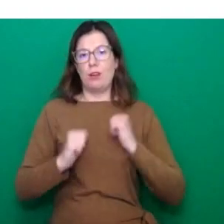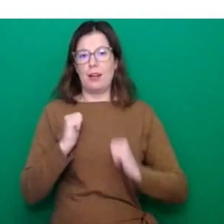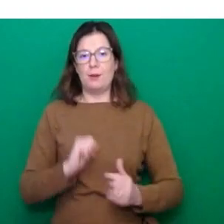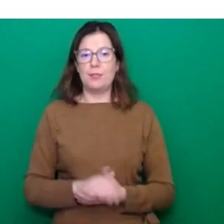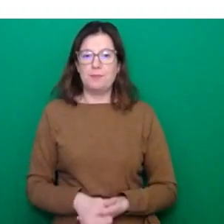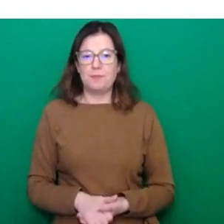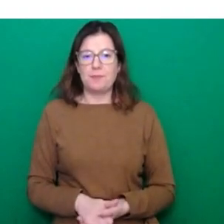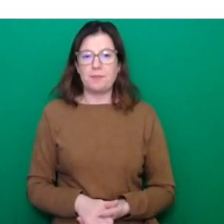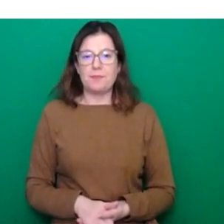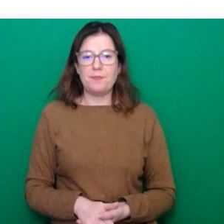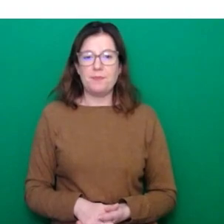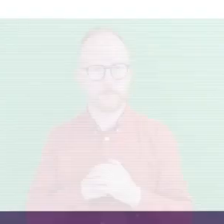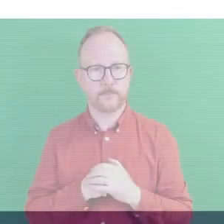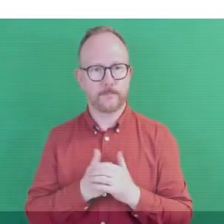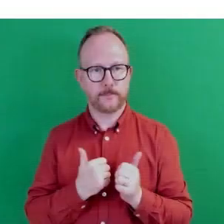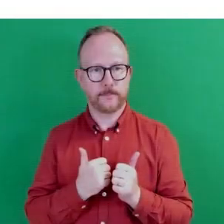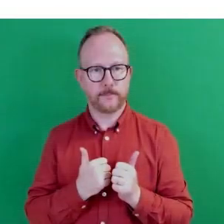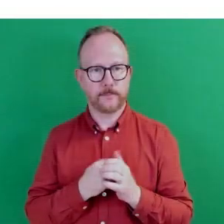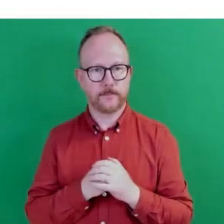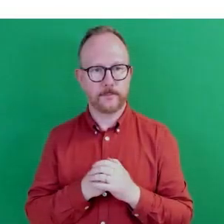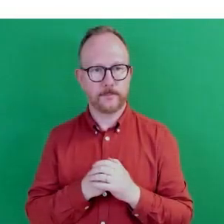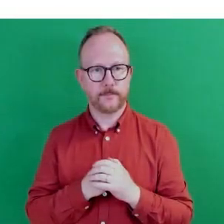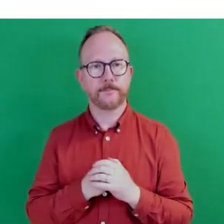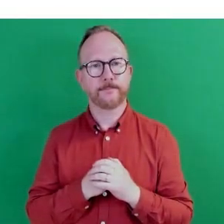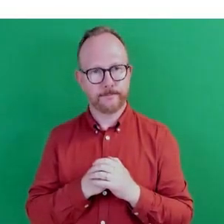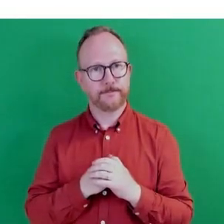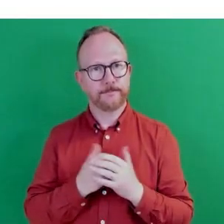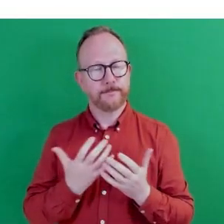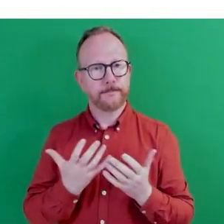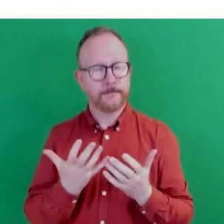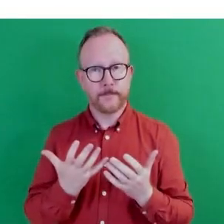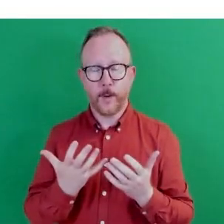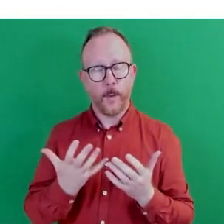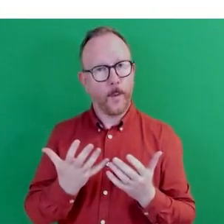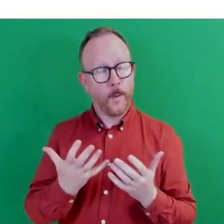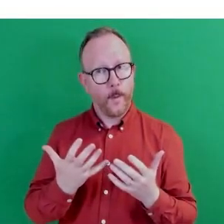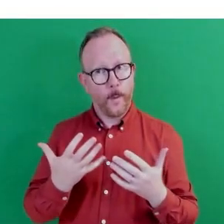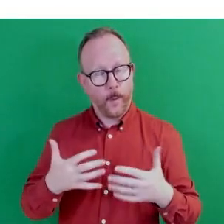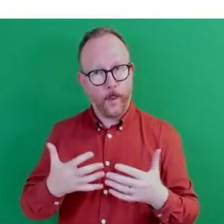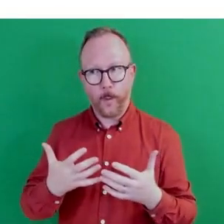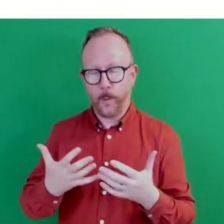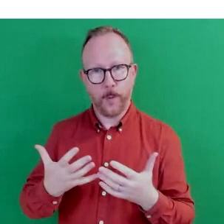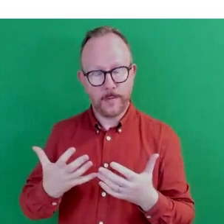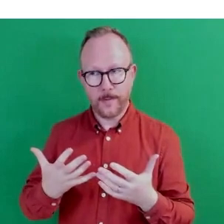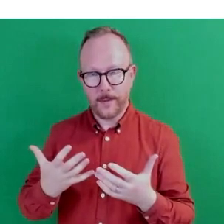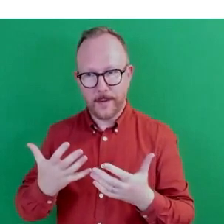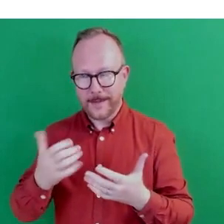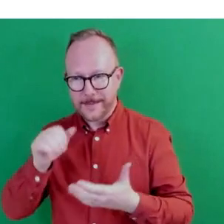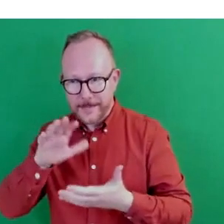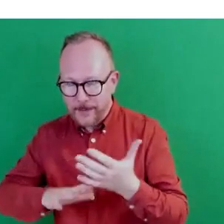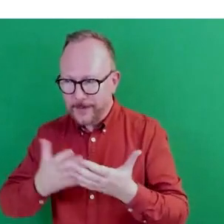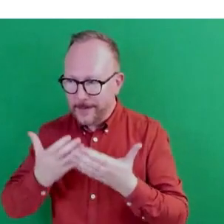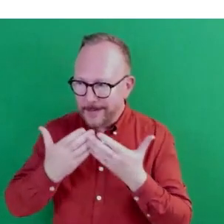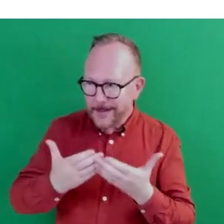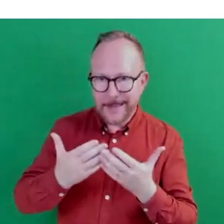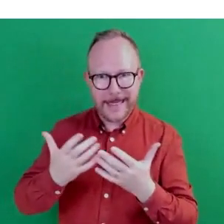Yes, it's a really rewarding journey, I guess, to get your way through. So we're coming to the end of our time, so I'm going to come to each of you and ask, as a way of finishing